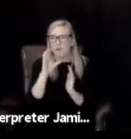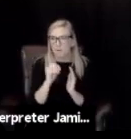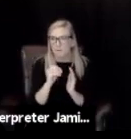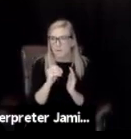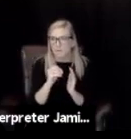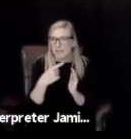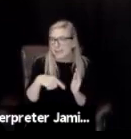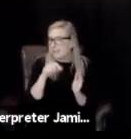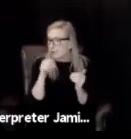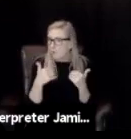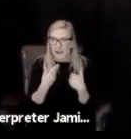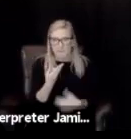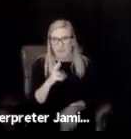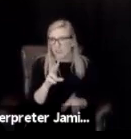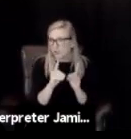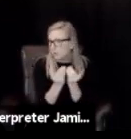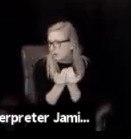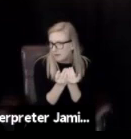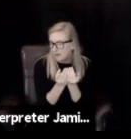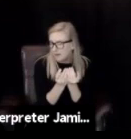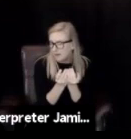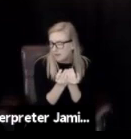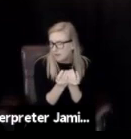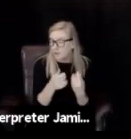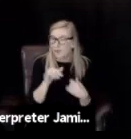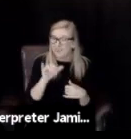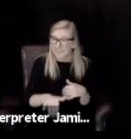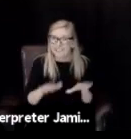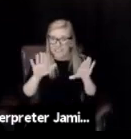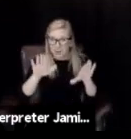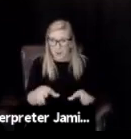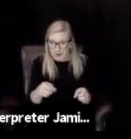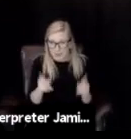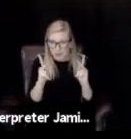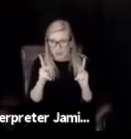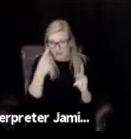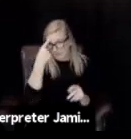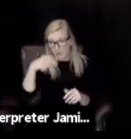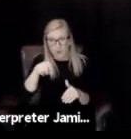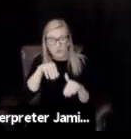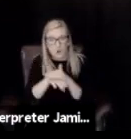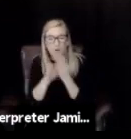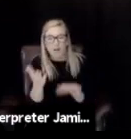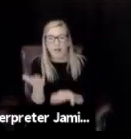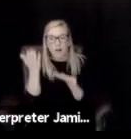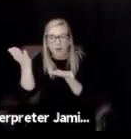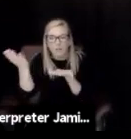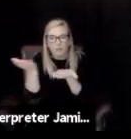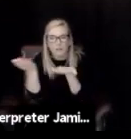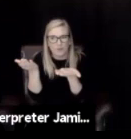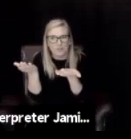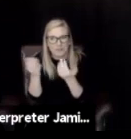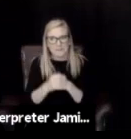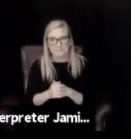HR department, so they are a great opportunity for you to go in and offer your services. One of their